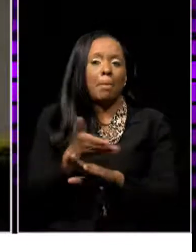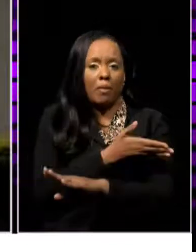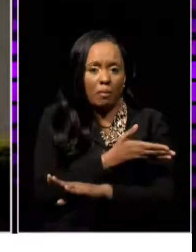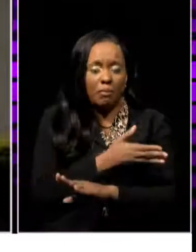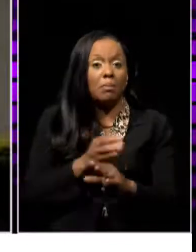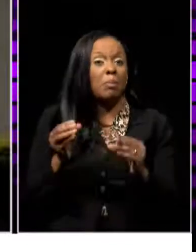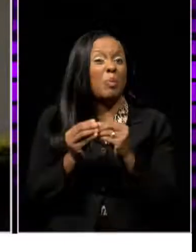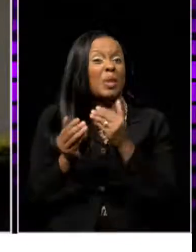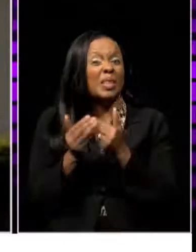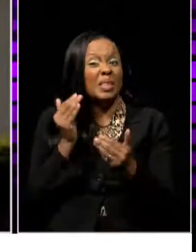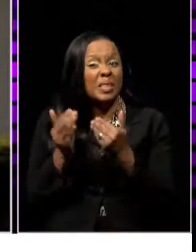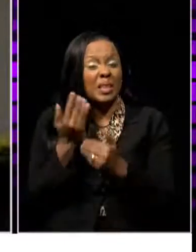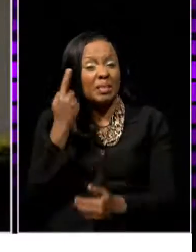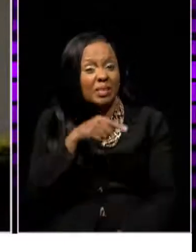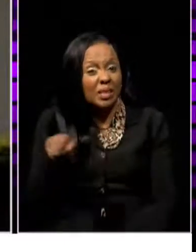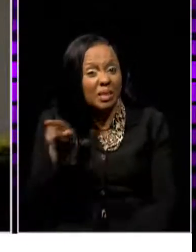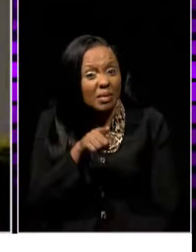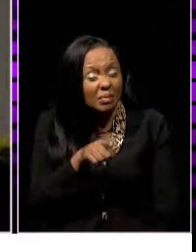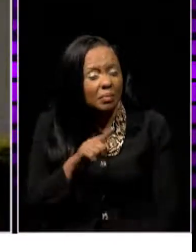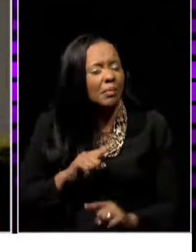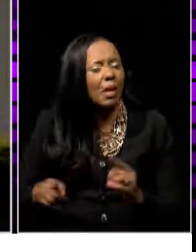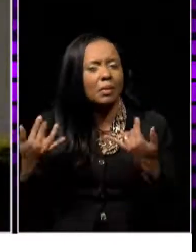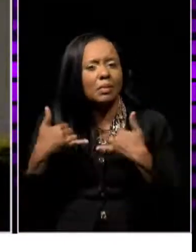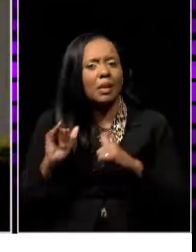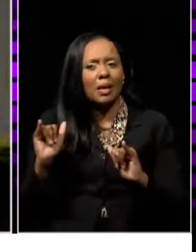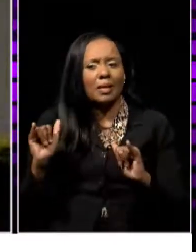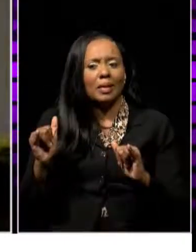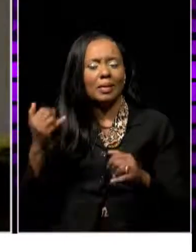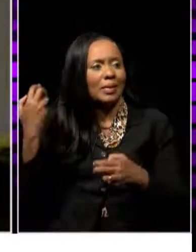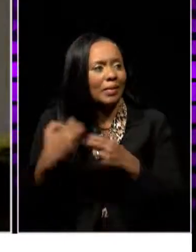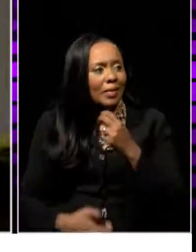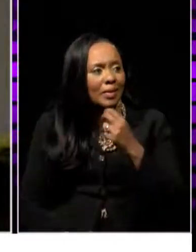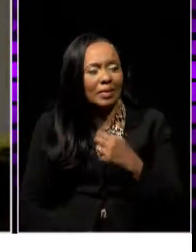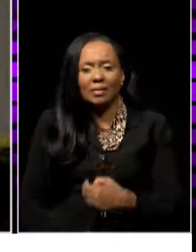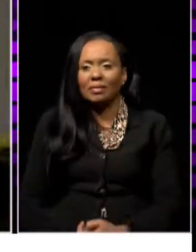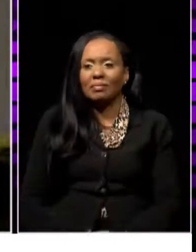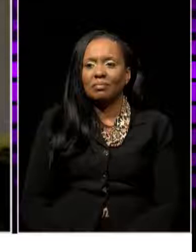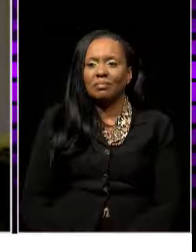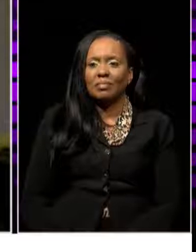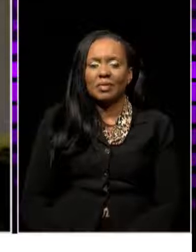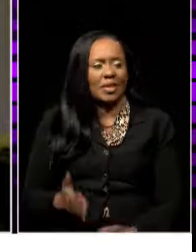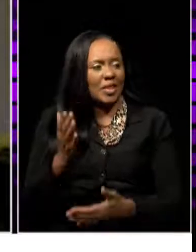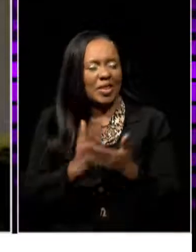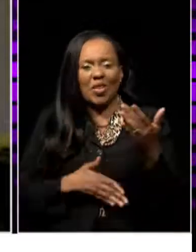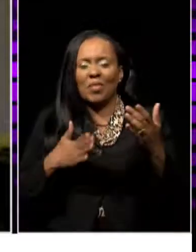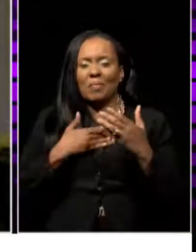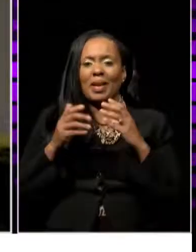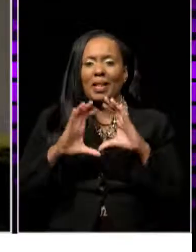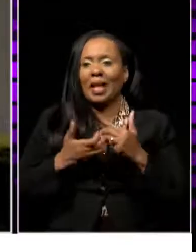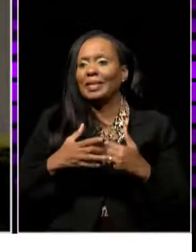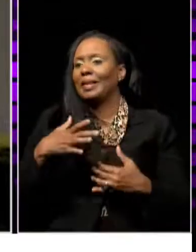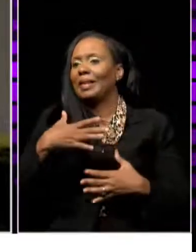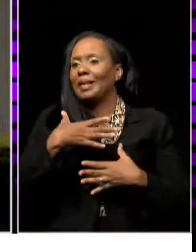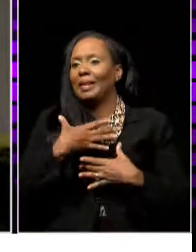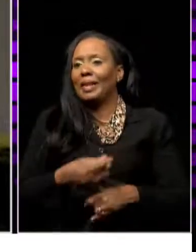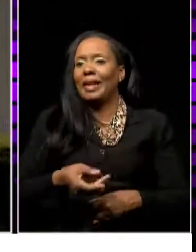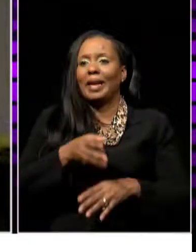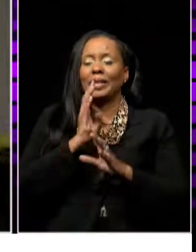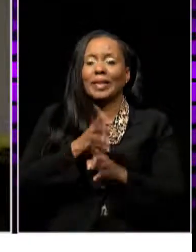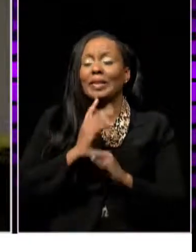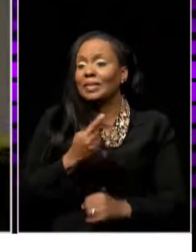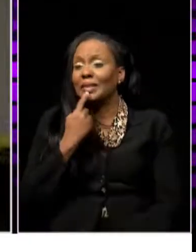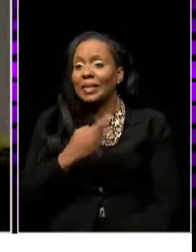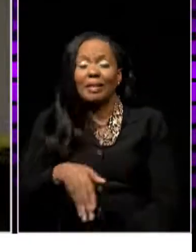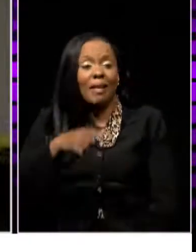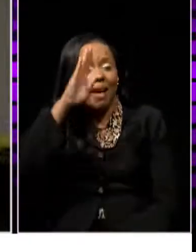for them, and yet still difficult because some of my particular class is very social. So sometimes they will be like,